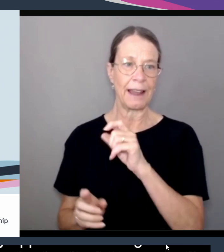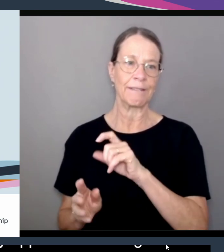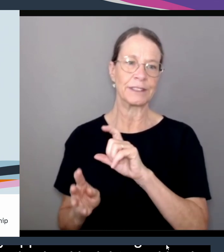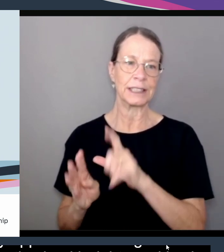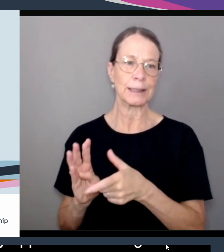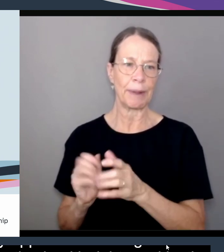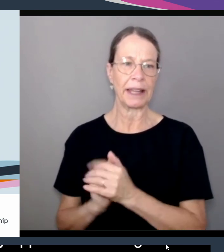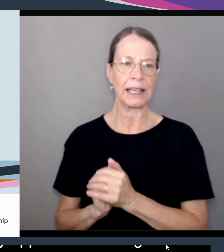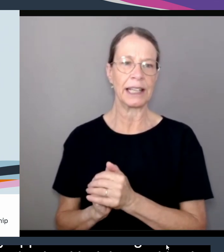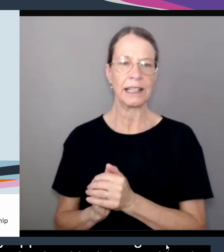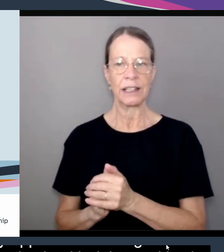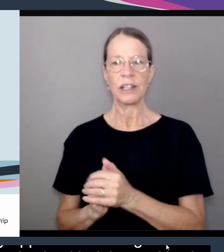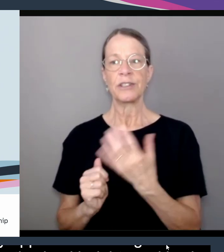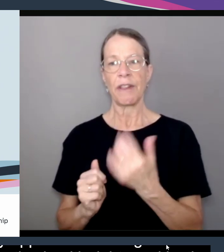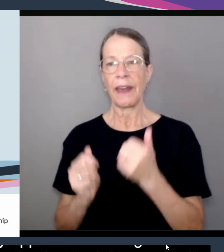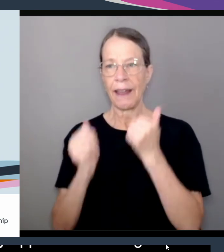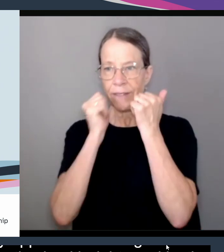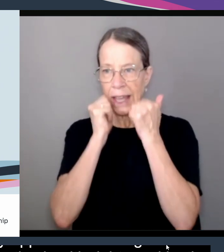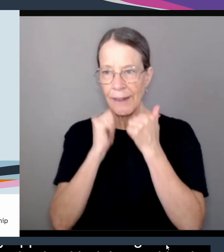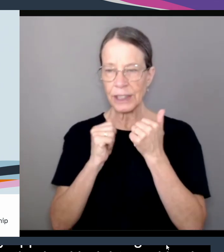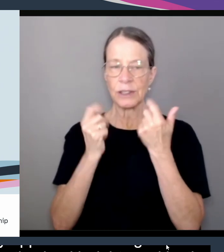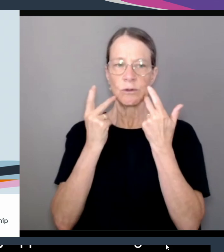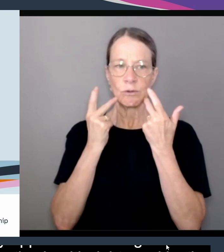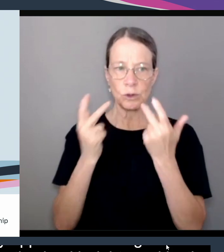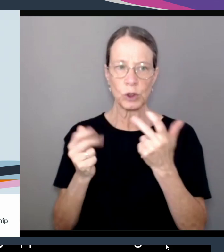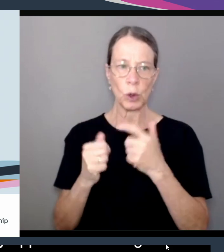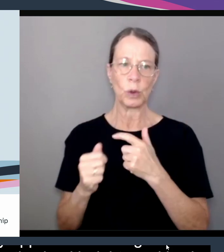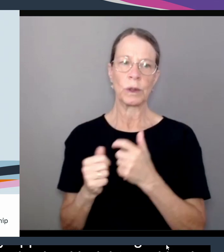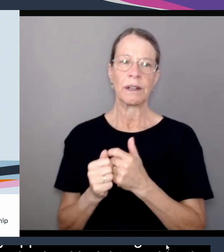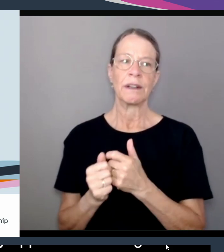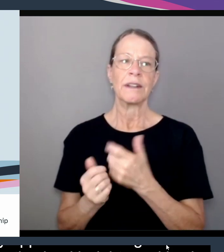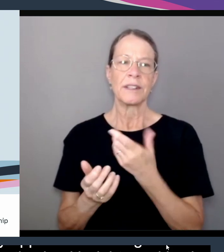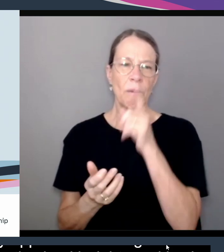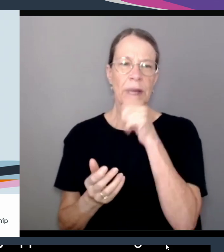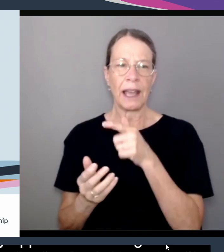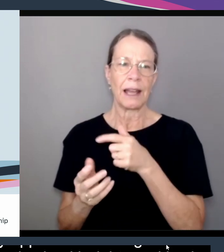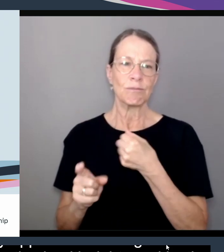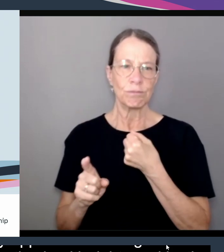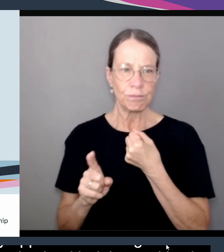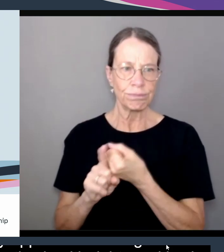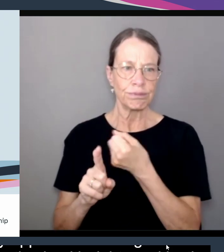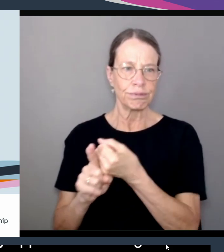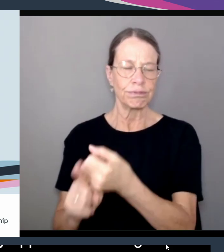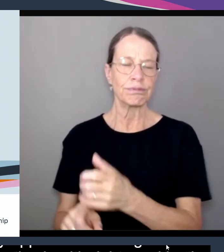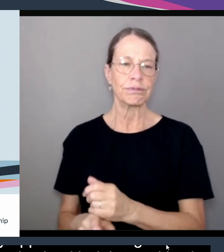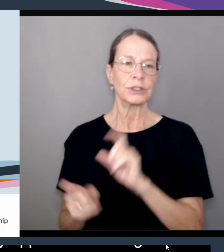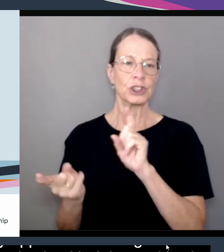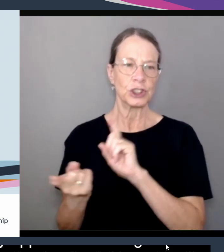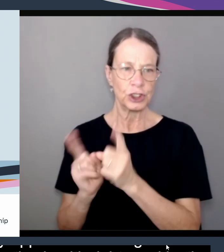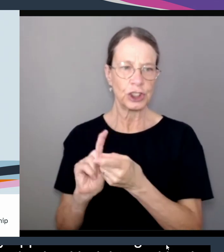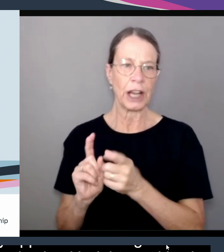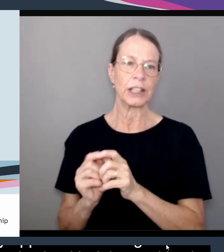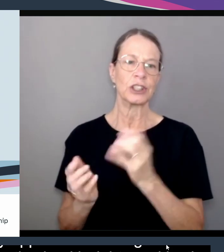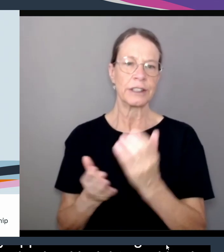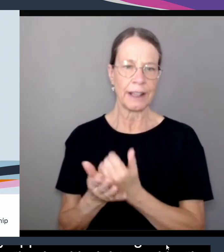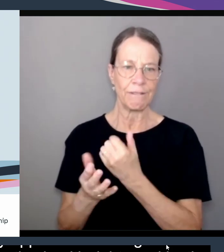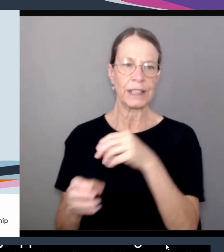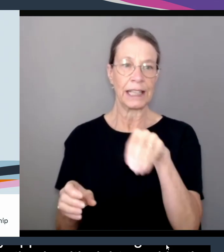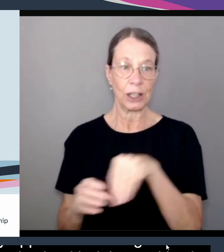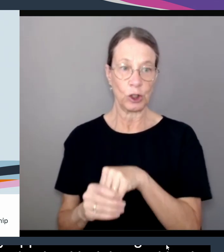future research to drive change in safety, in access and inclusion. Today, we highlight 3